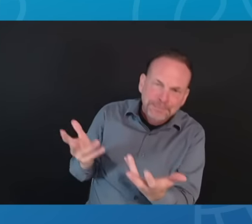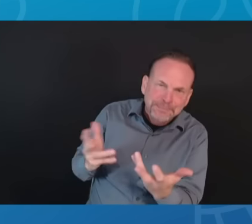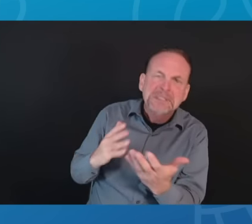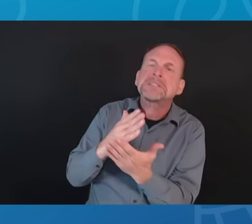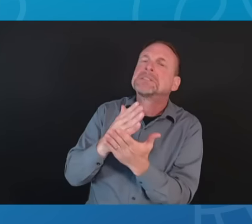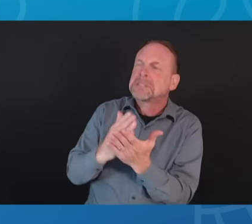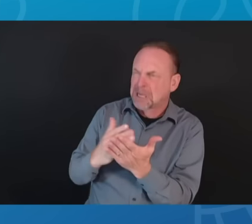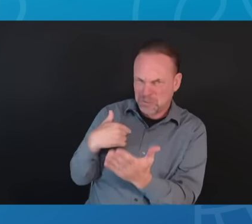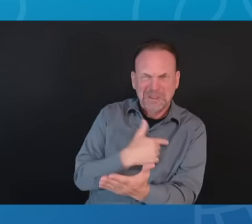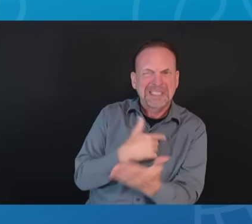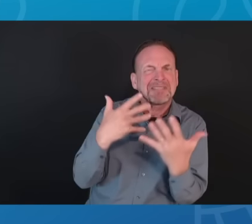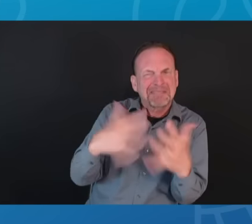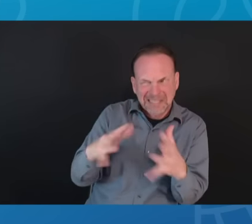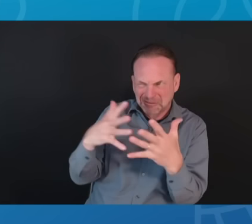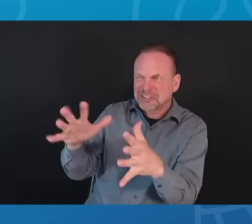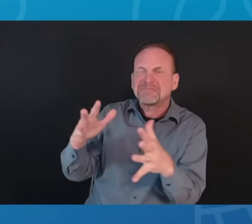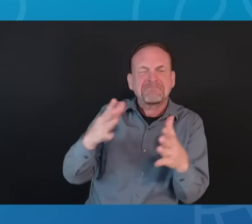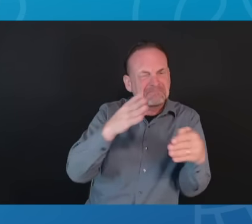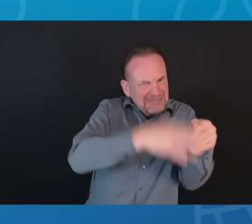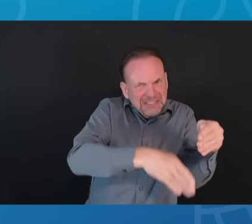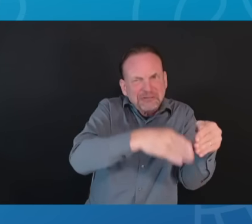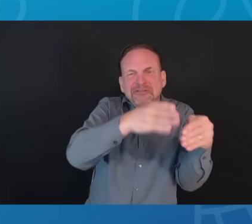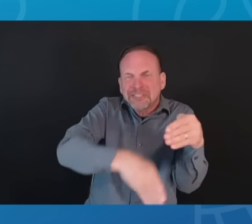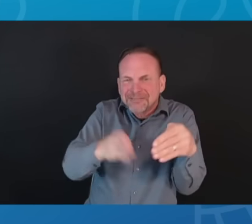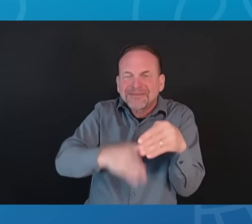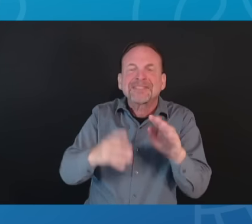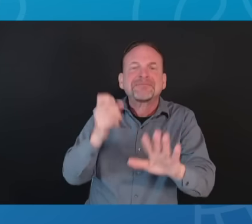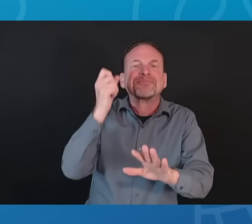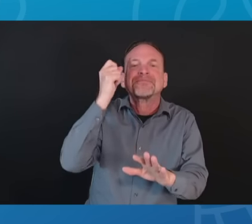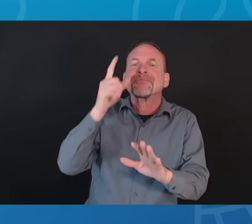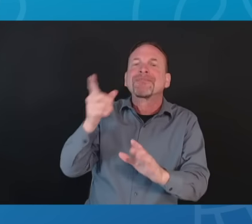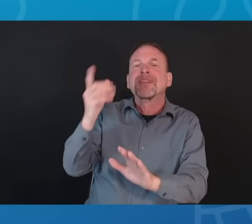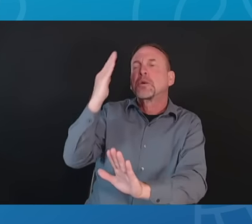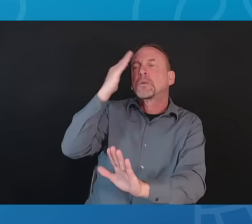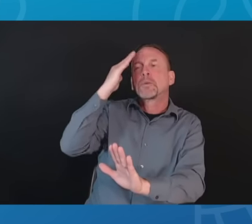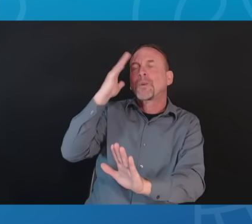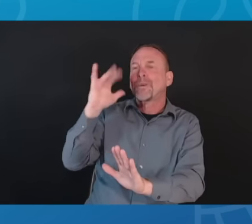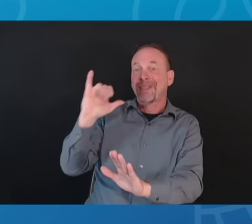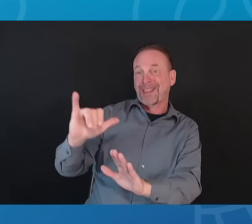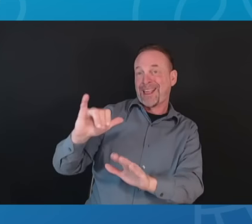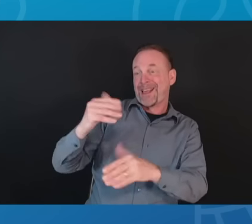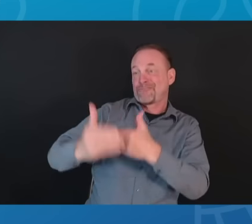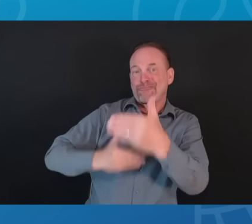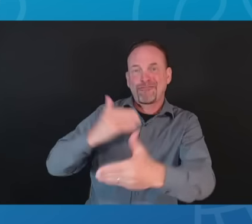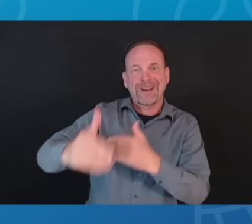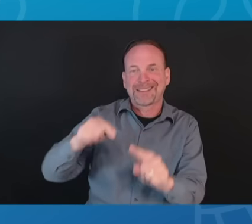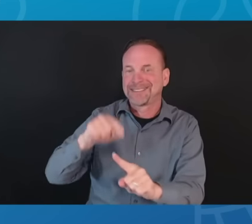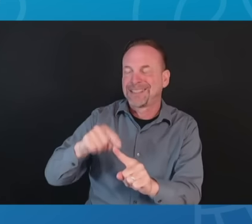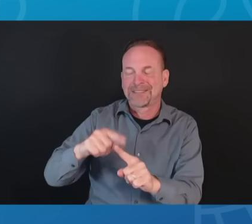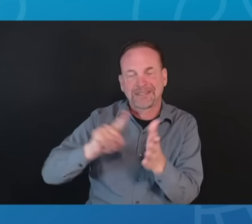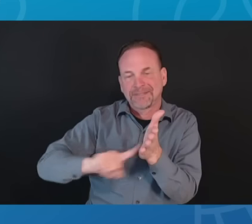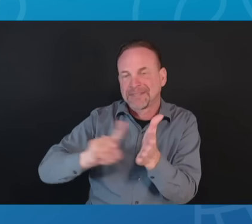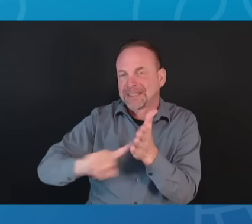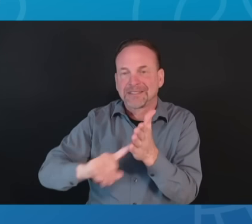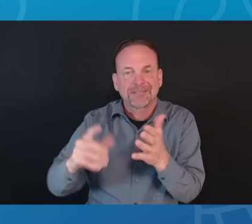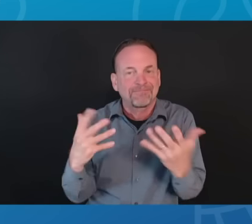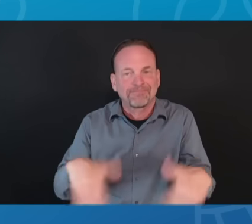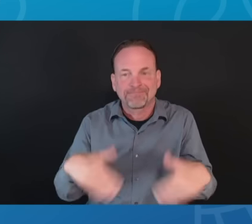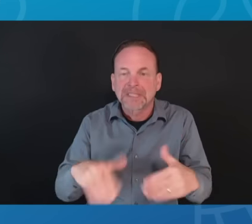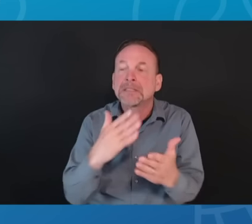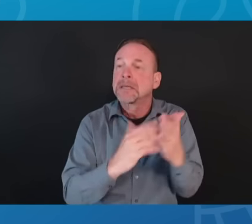can always, like, look, you know how it is, like, think about any kind of investigative process. You get some incidents, and right away, the ones that clearly don't rise to the level